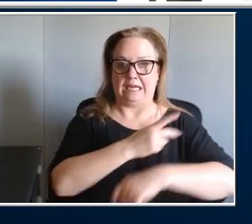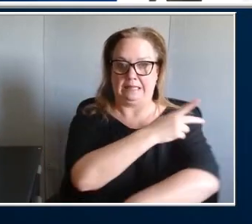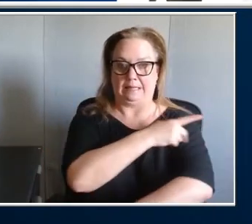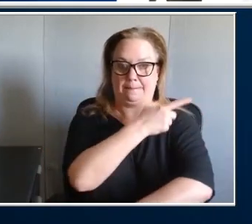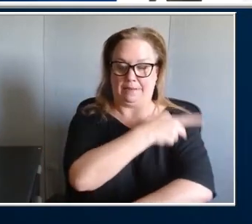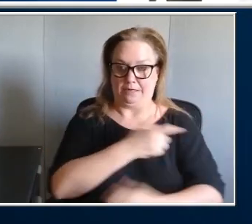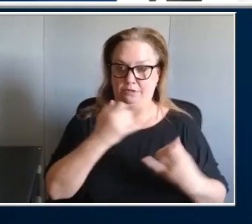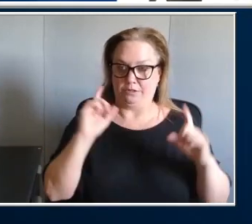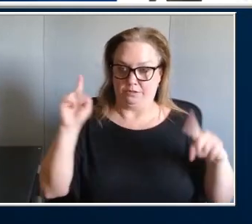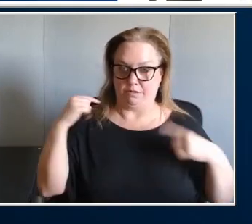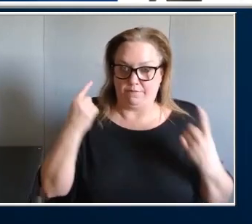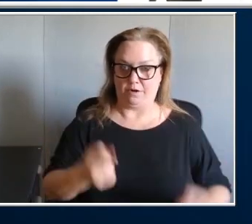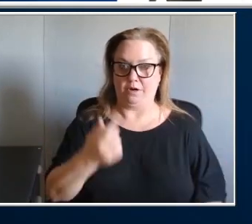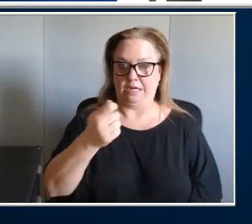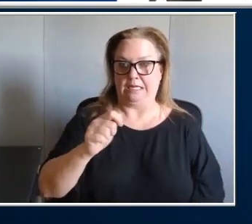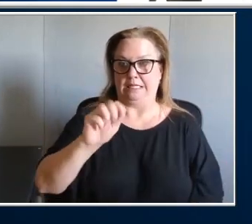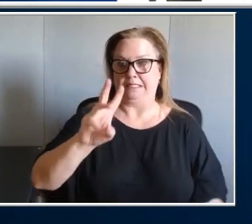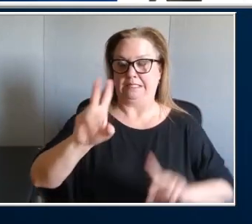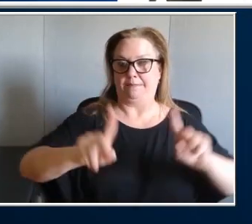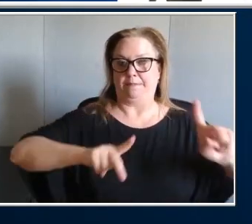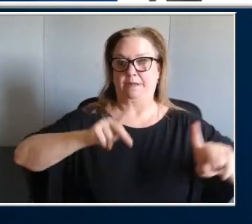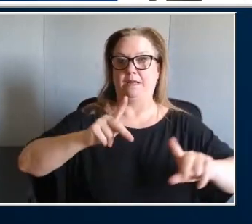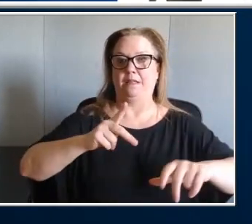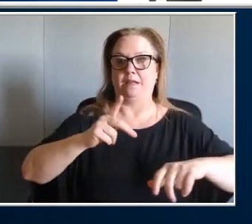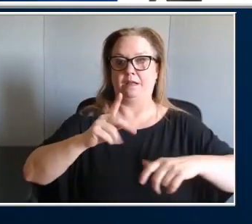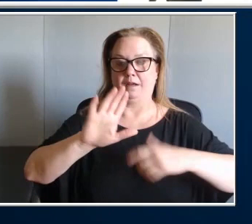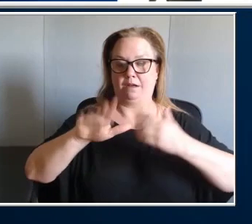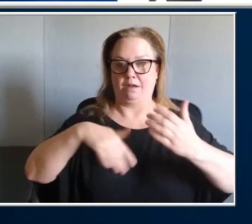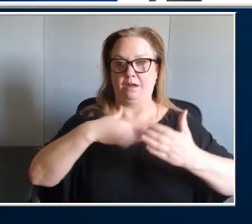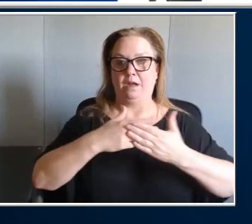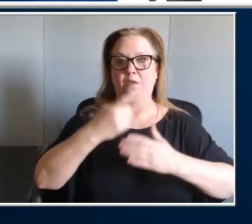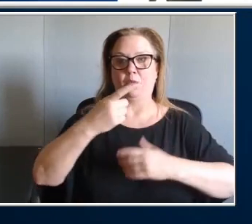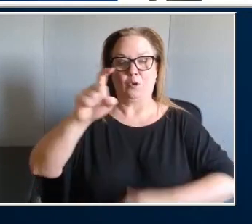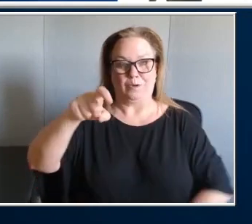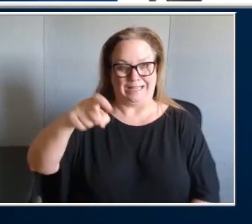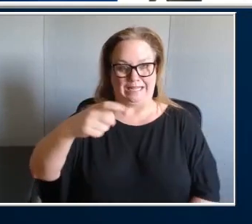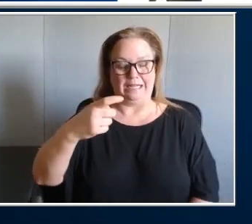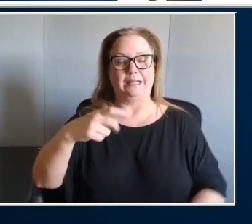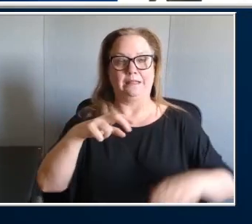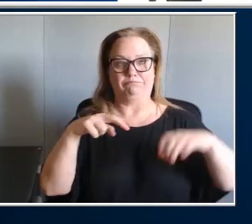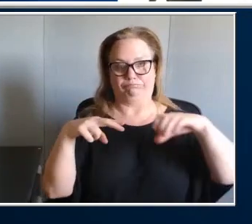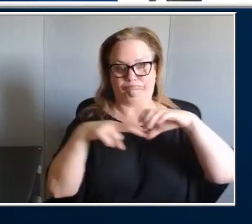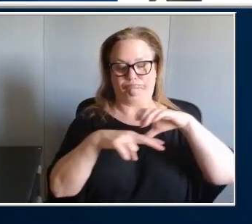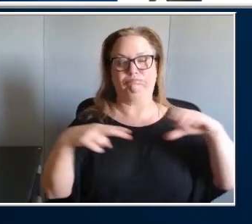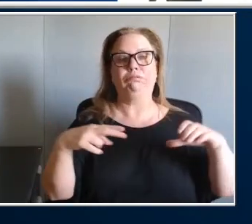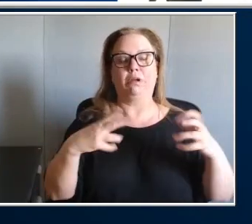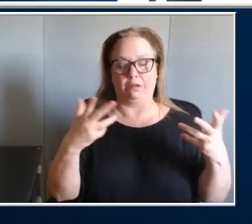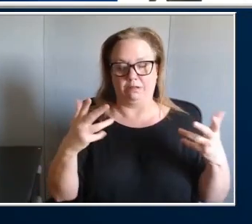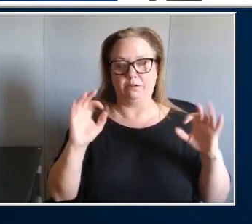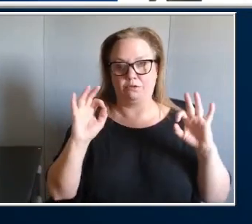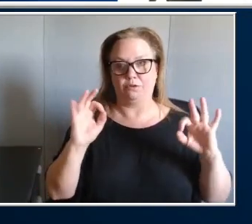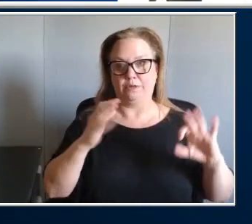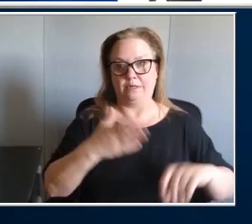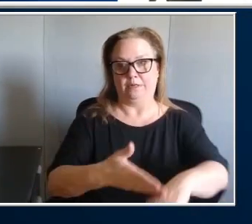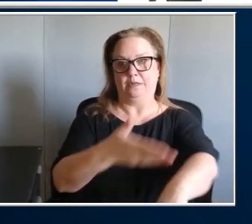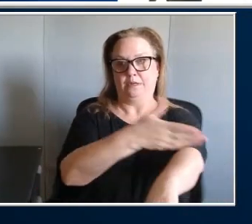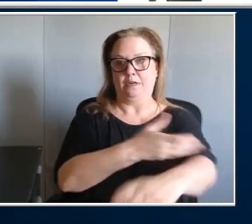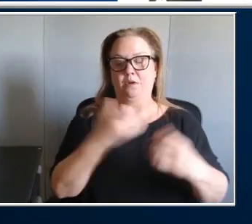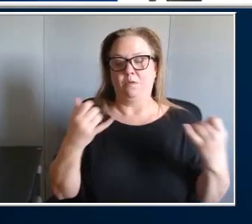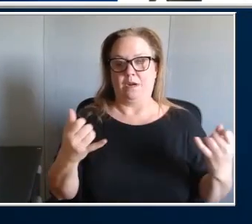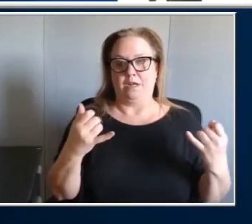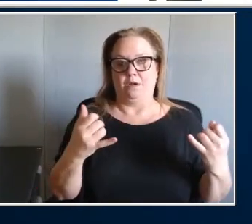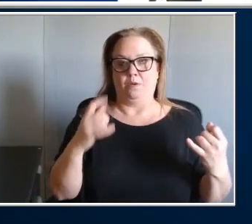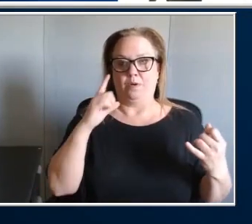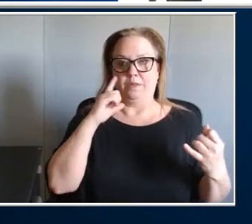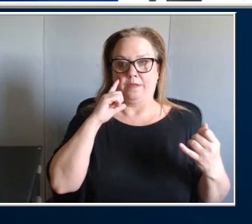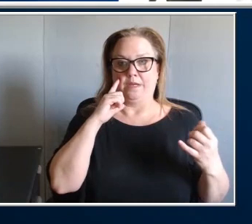so far, those 16 folks? All of them have gotten hyperbaric. The ones that needed hyperbarics have gotten it, and they are doing well. And right now, we're thinking